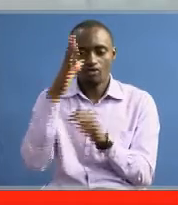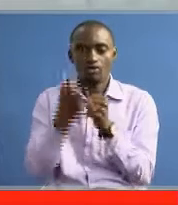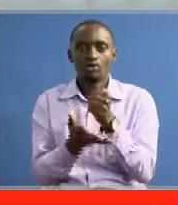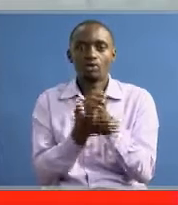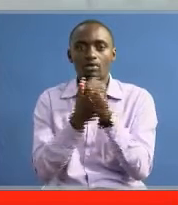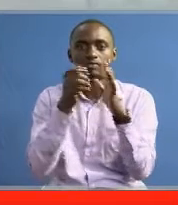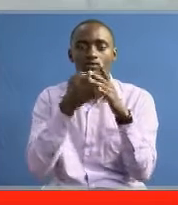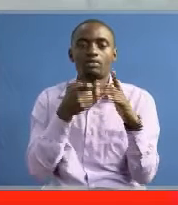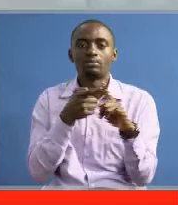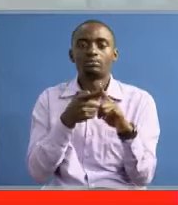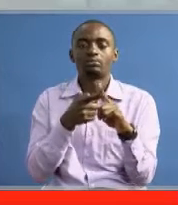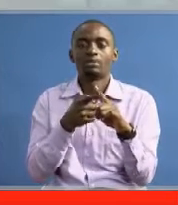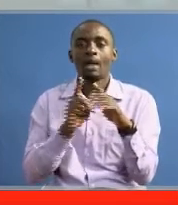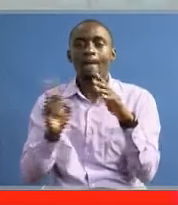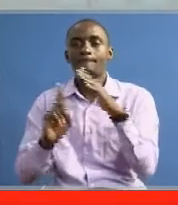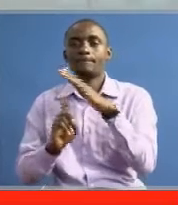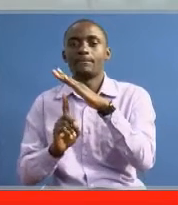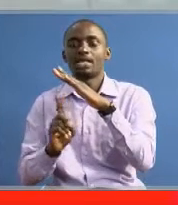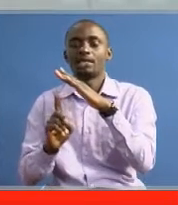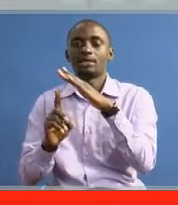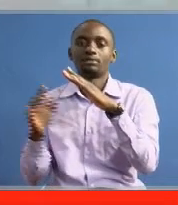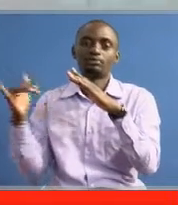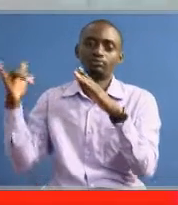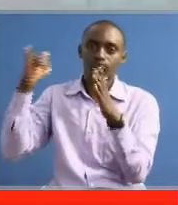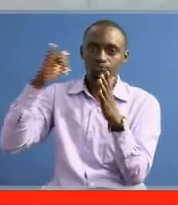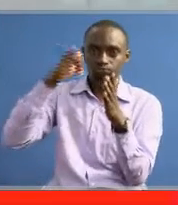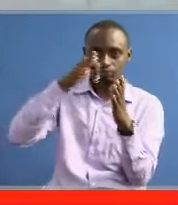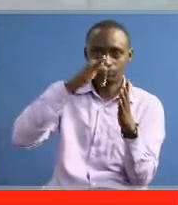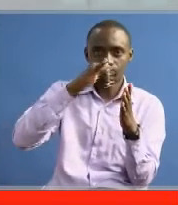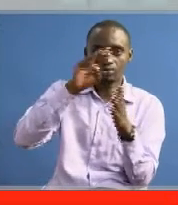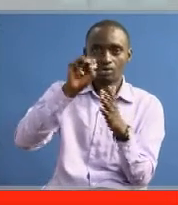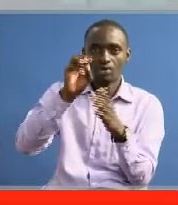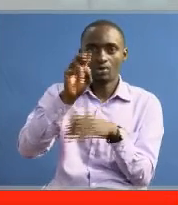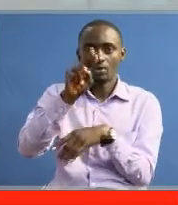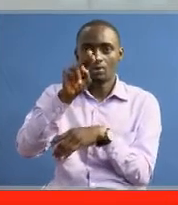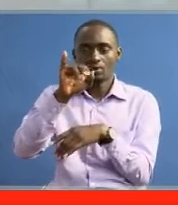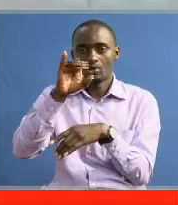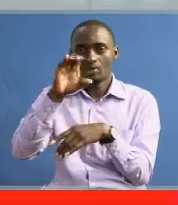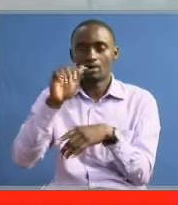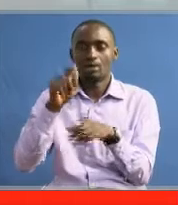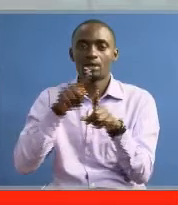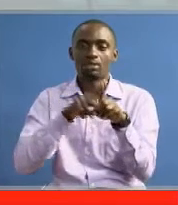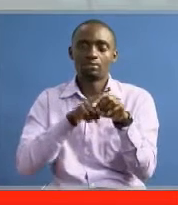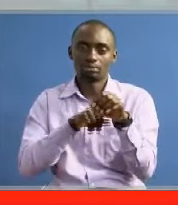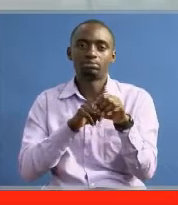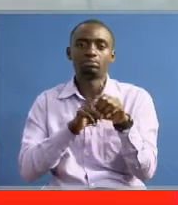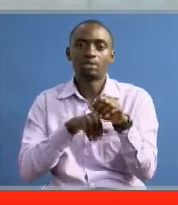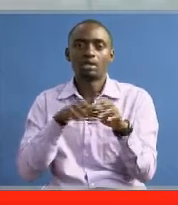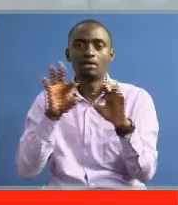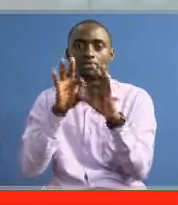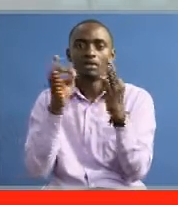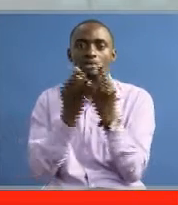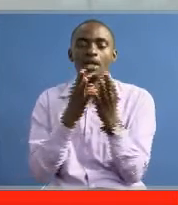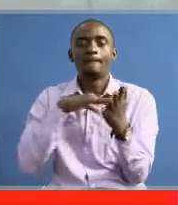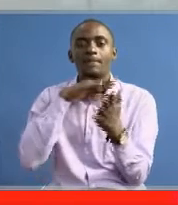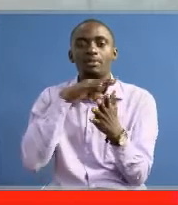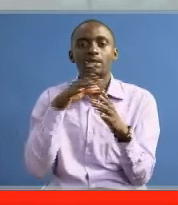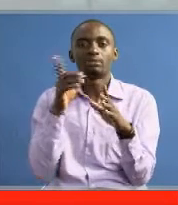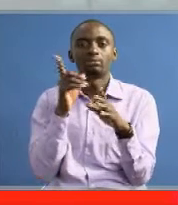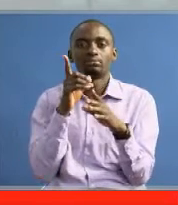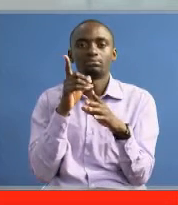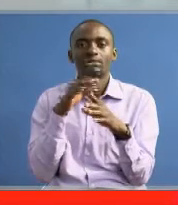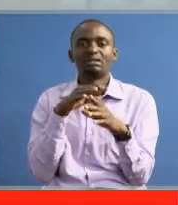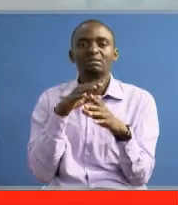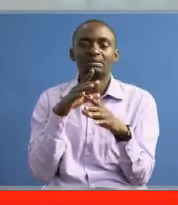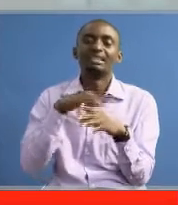The Minister of Foreign Affairs, Monica Juma. This comes after their family member died in Malawi and the body of the deceased was